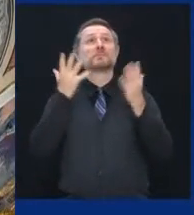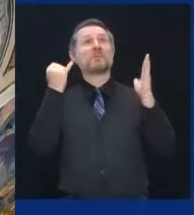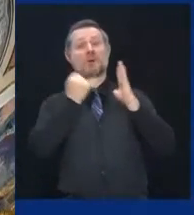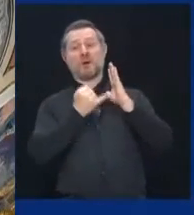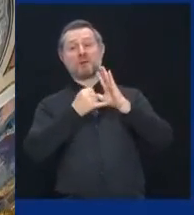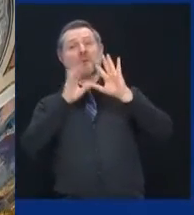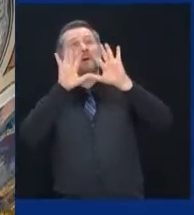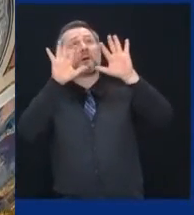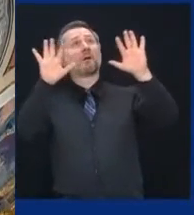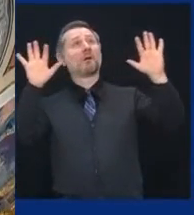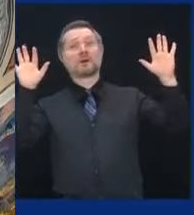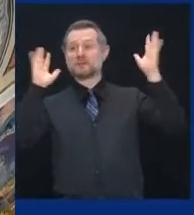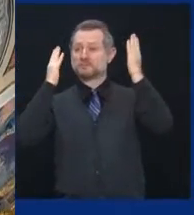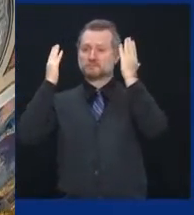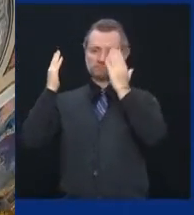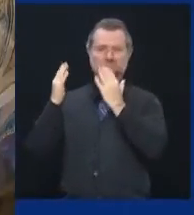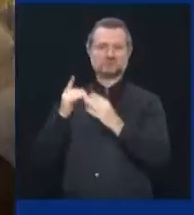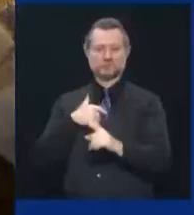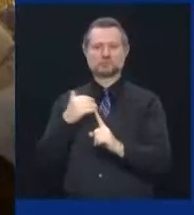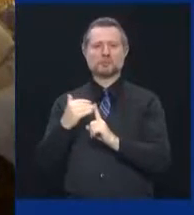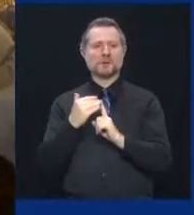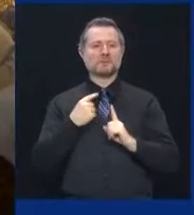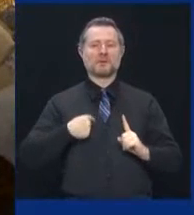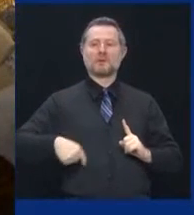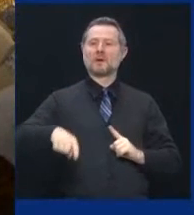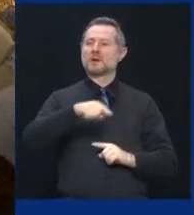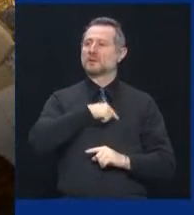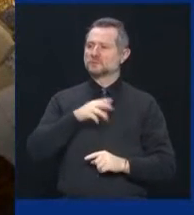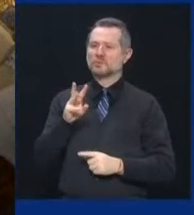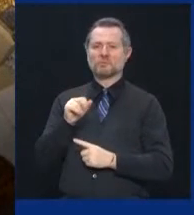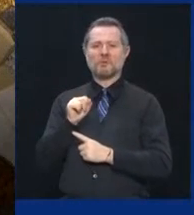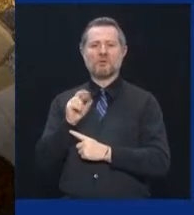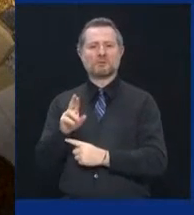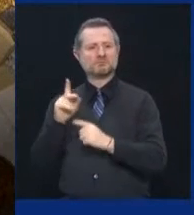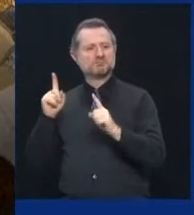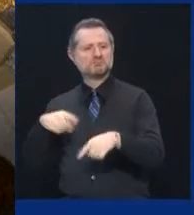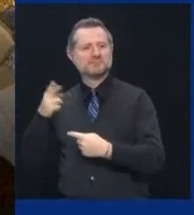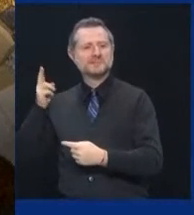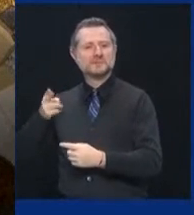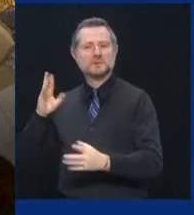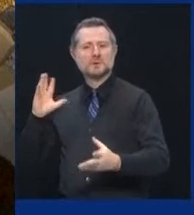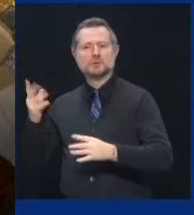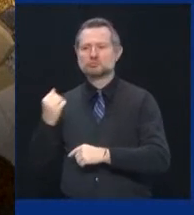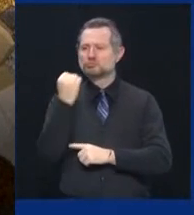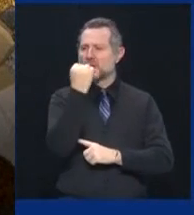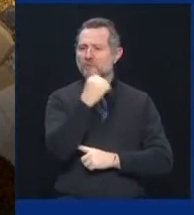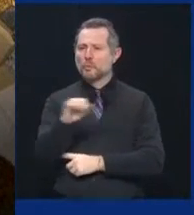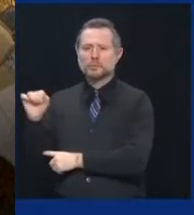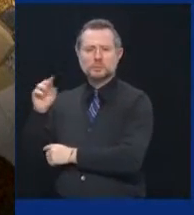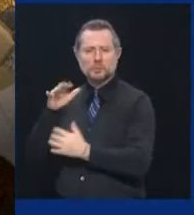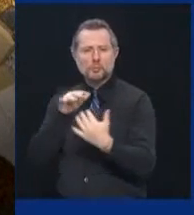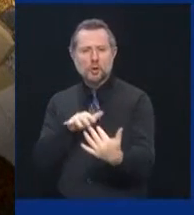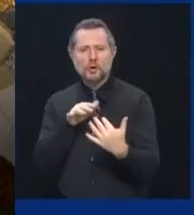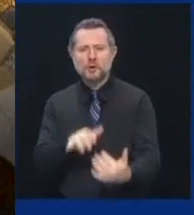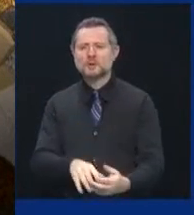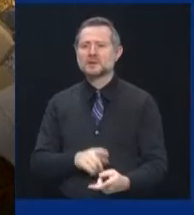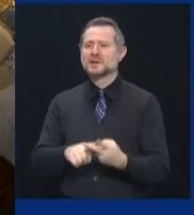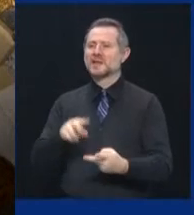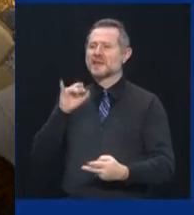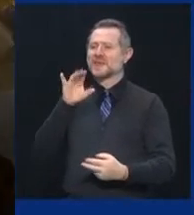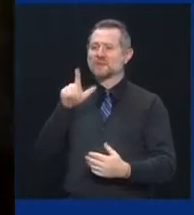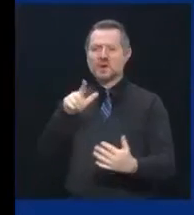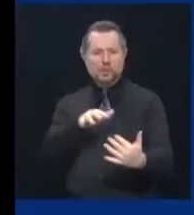been at war before. It memorializes epic battles, the Revolution, the Civil War, World War